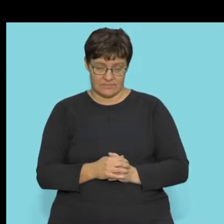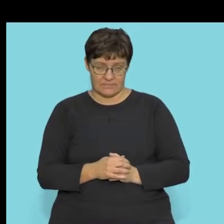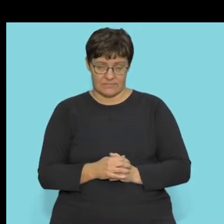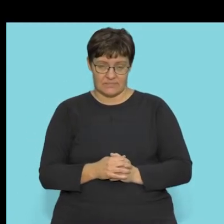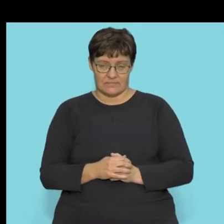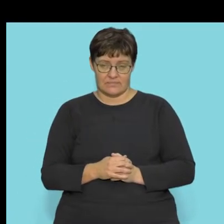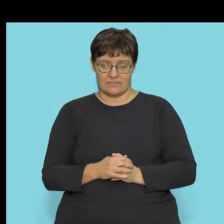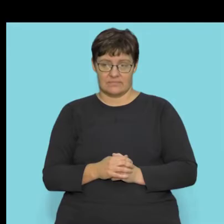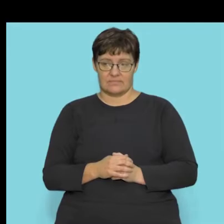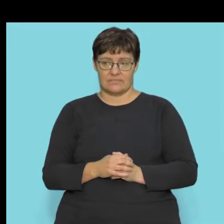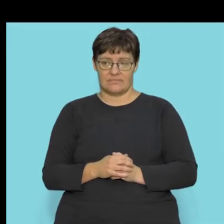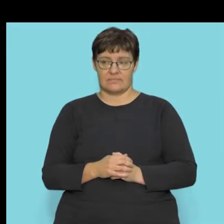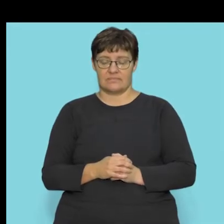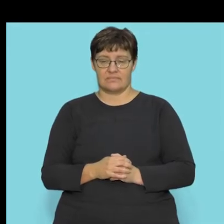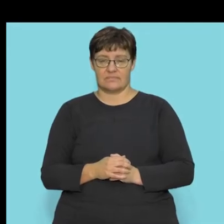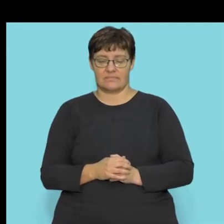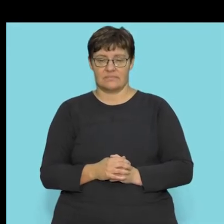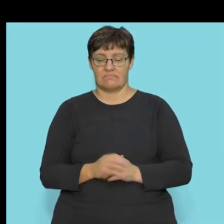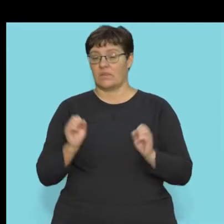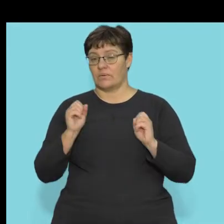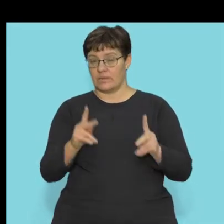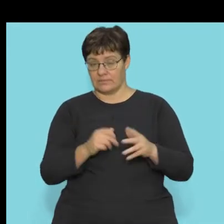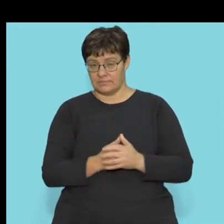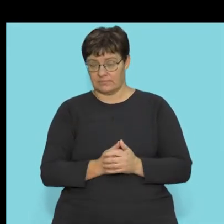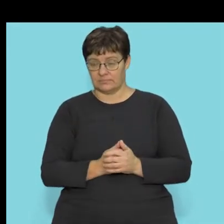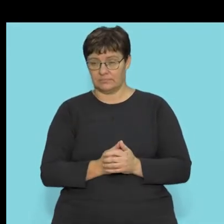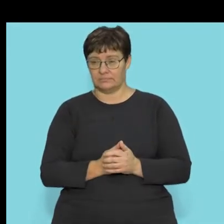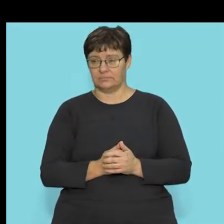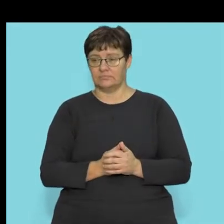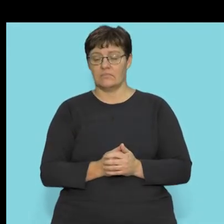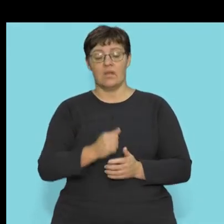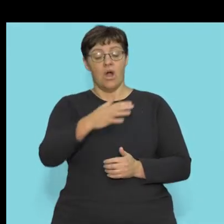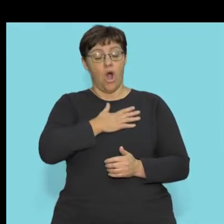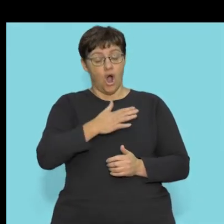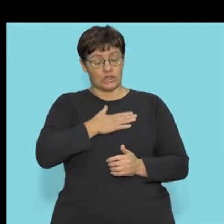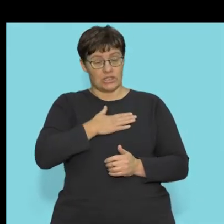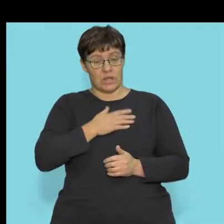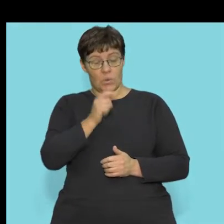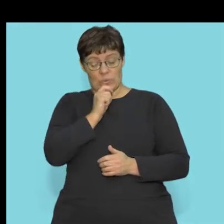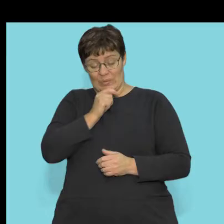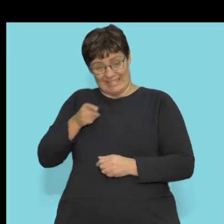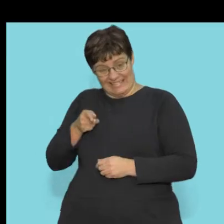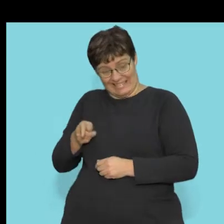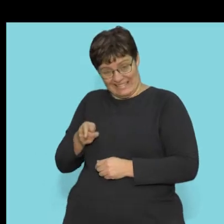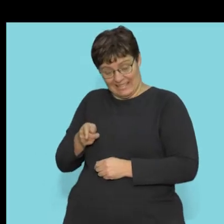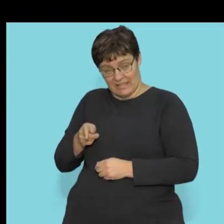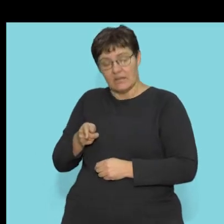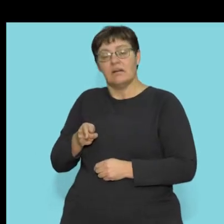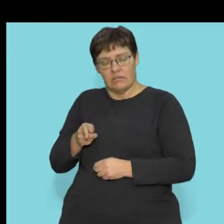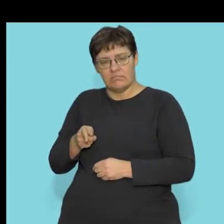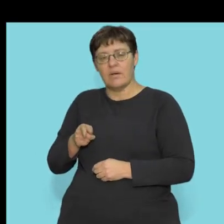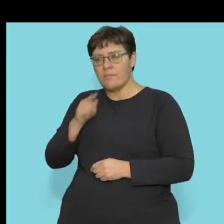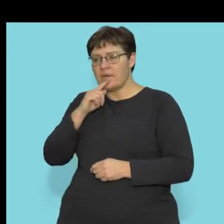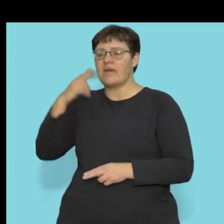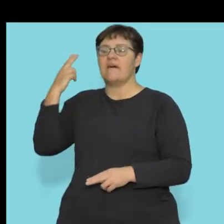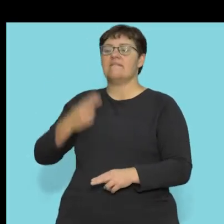energy-rich molecule called ATP. Okay. The oxygen that is used in this reaction acts